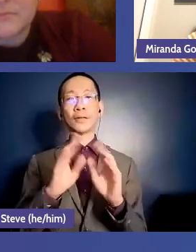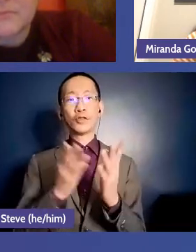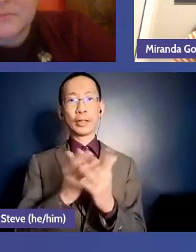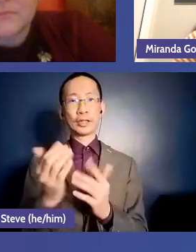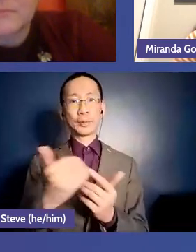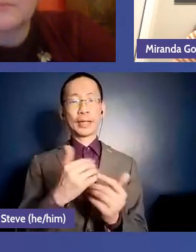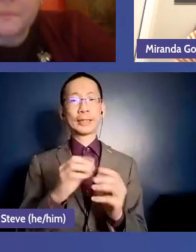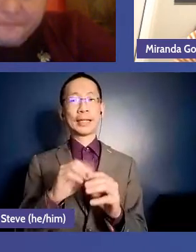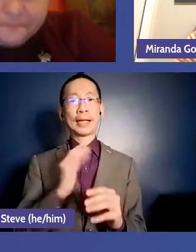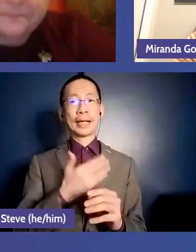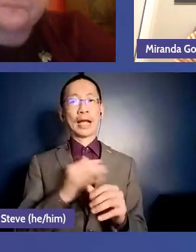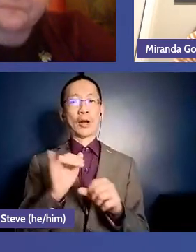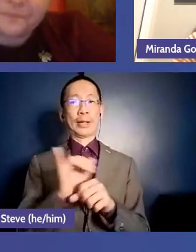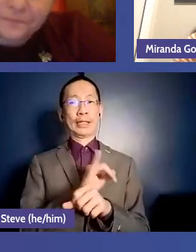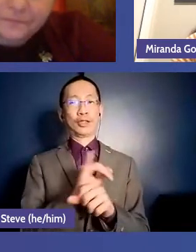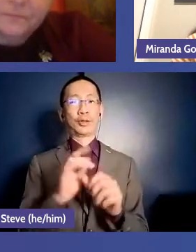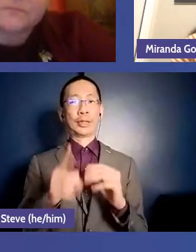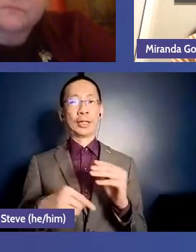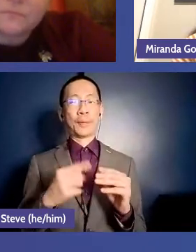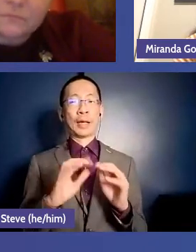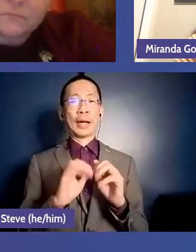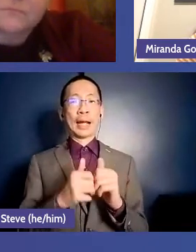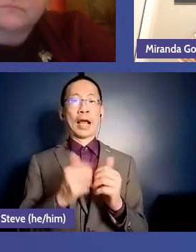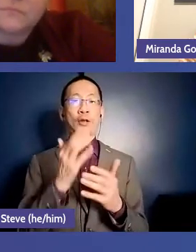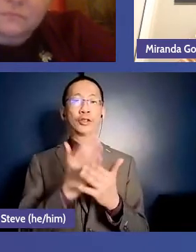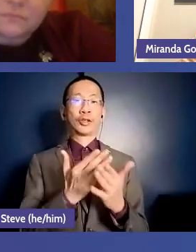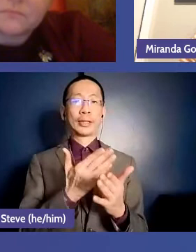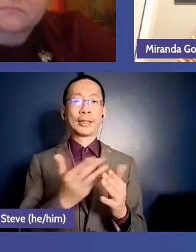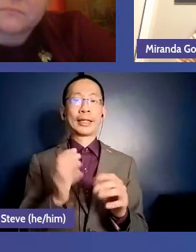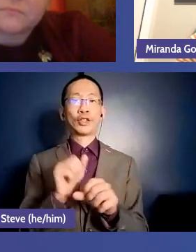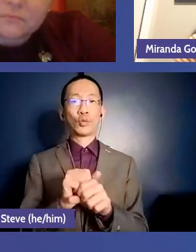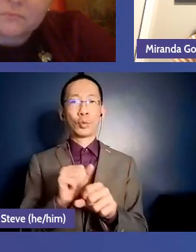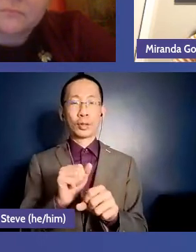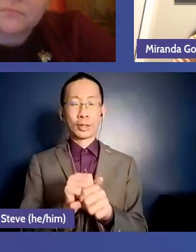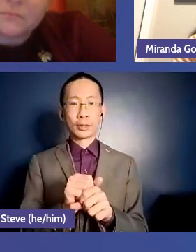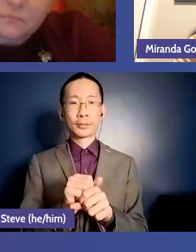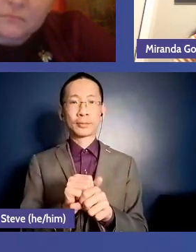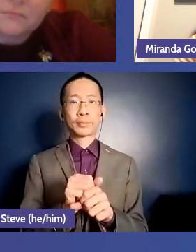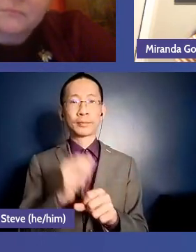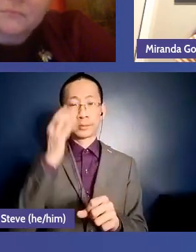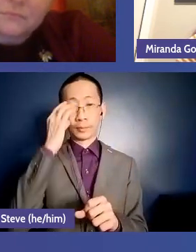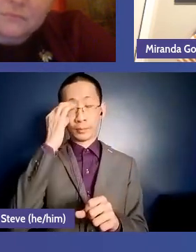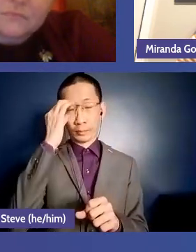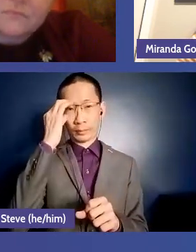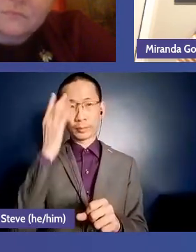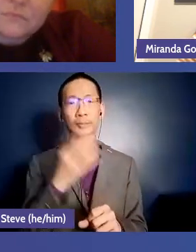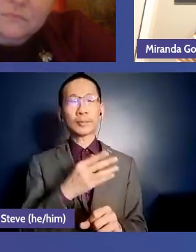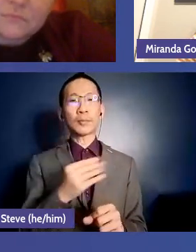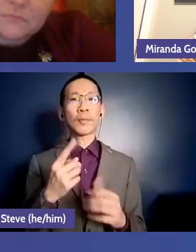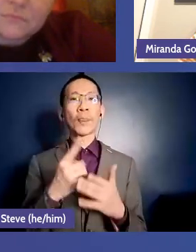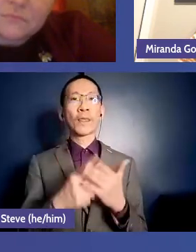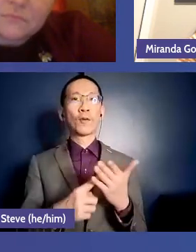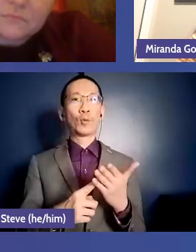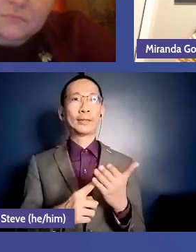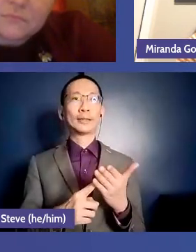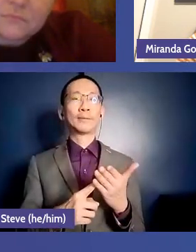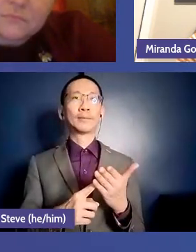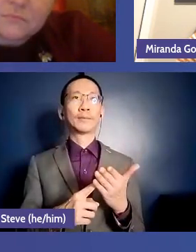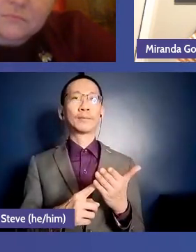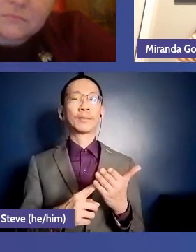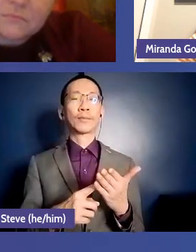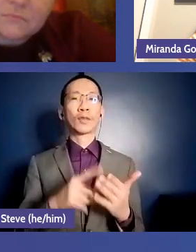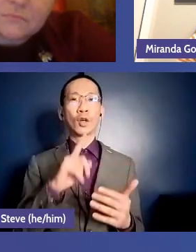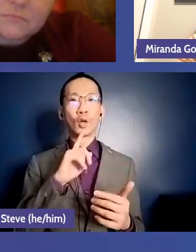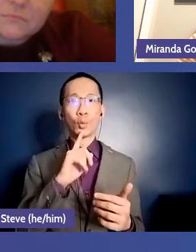our industry about how certain things work and what